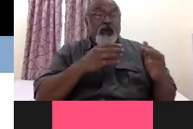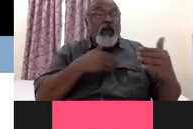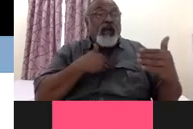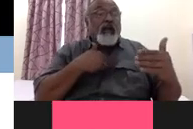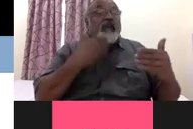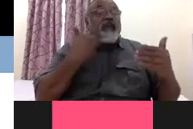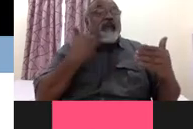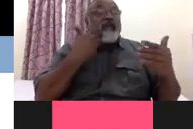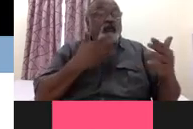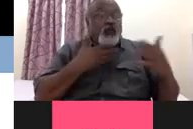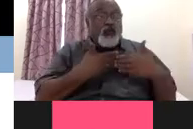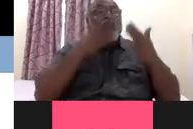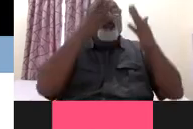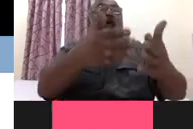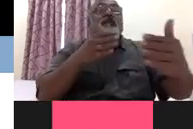socially created